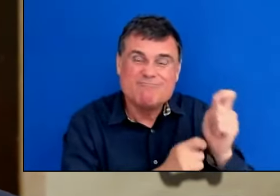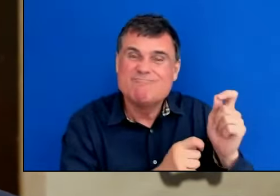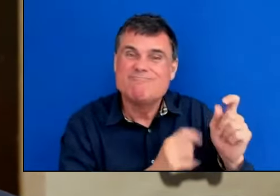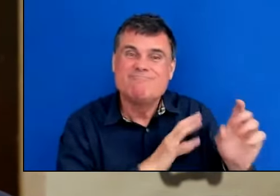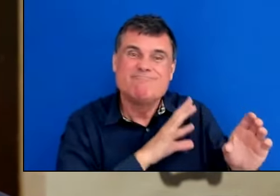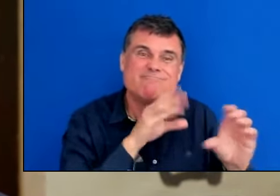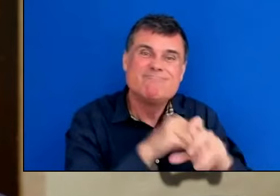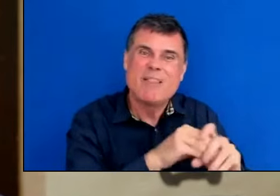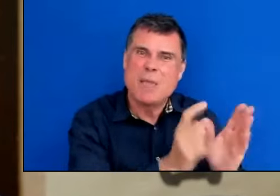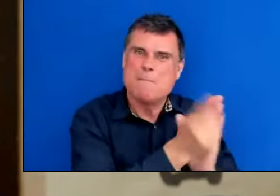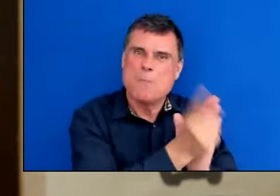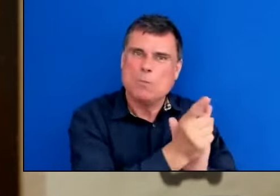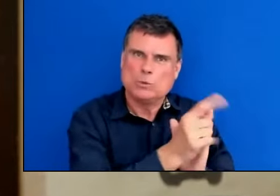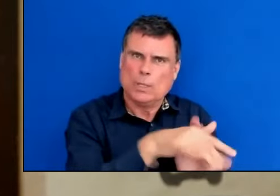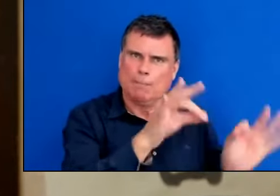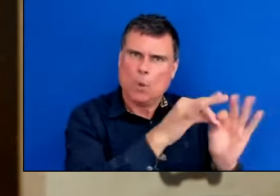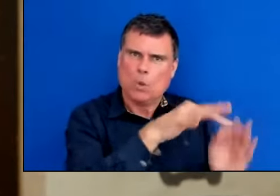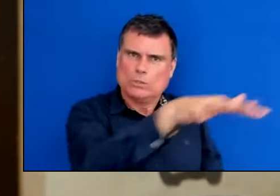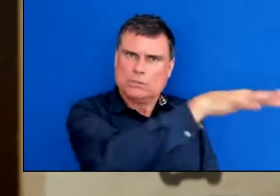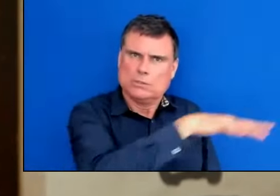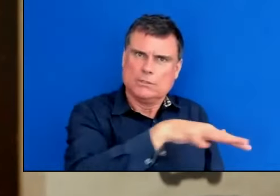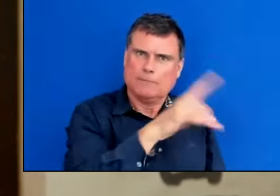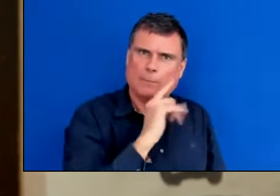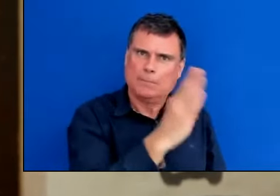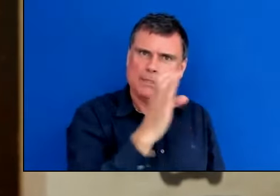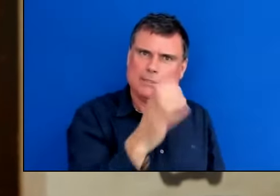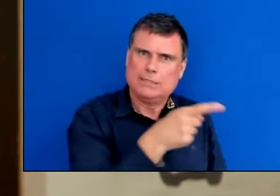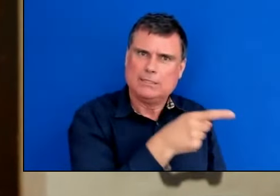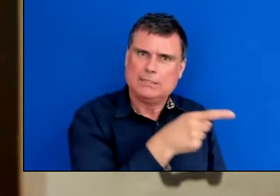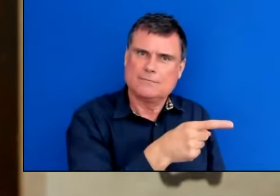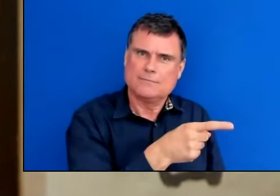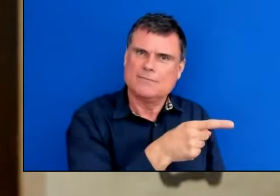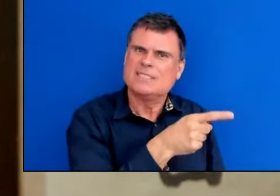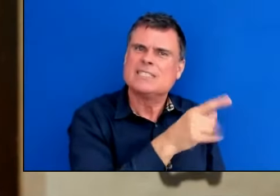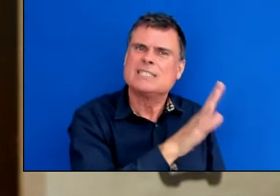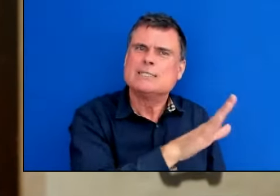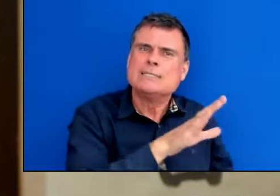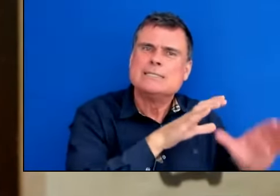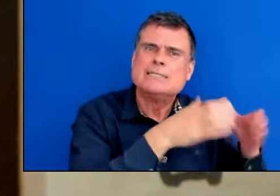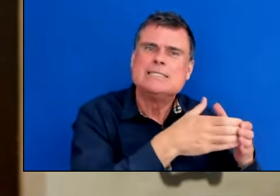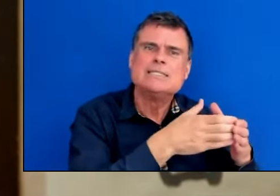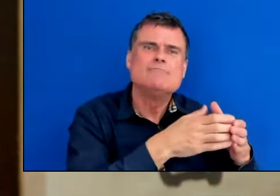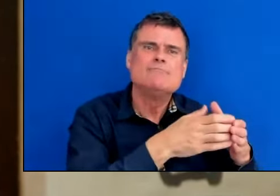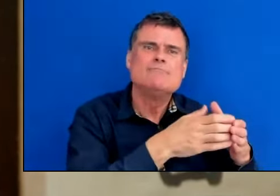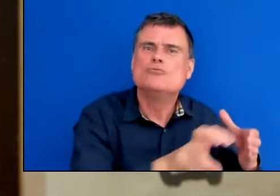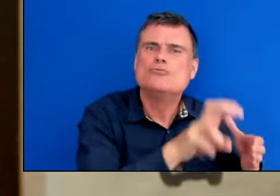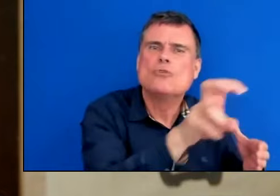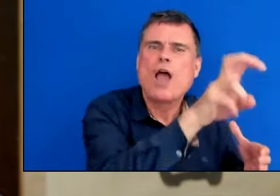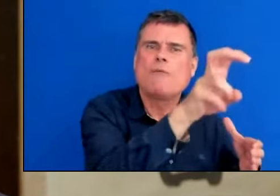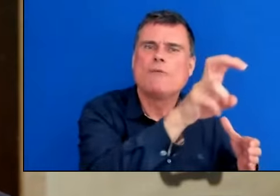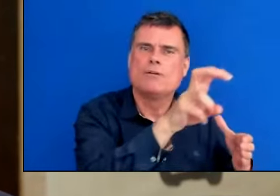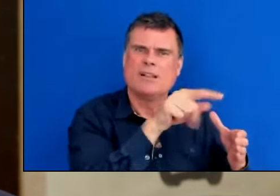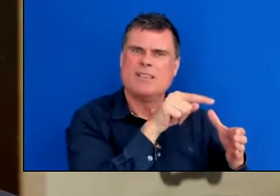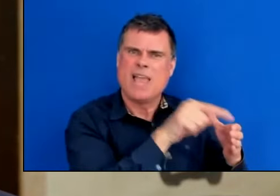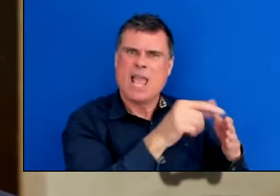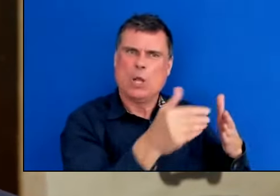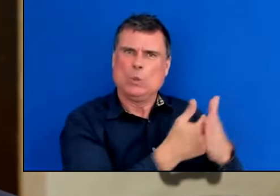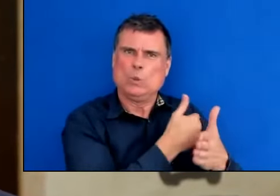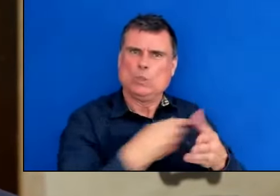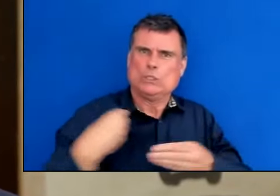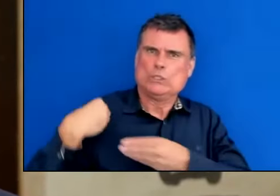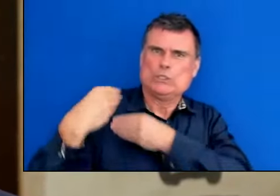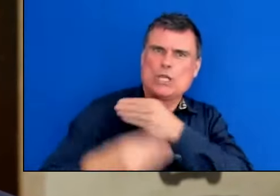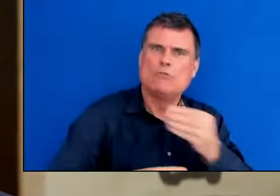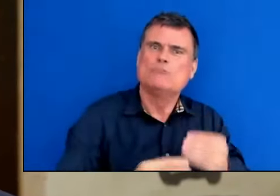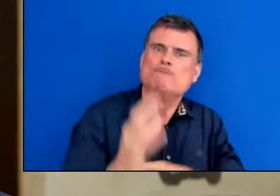of how important the Asahi were to the sport and to the people of British Columbia at that time, and to see the team going off to